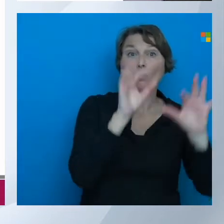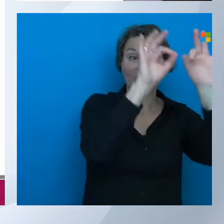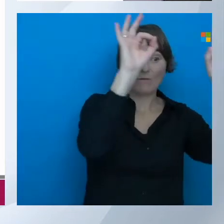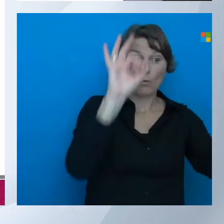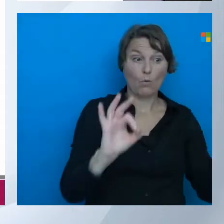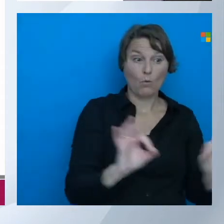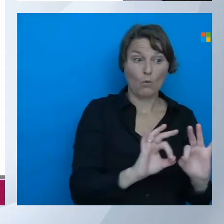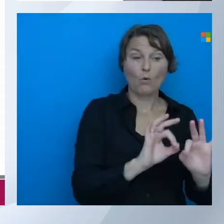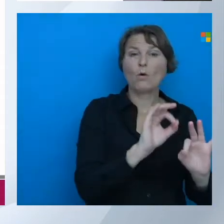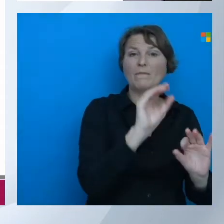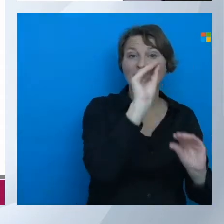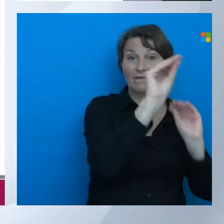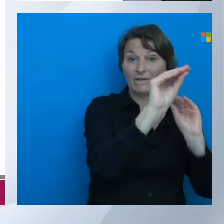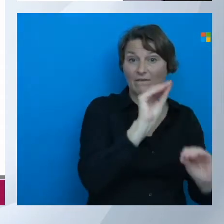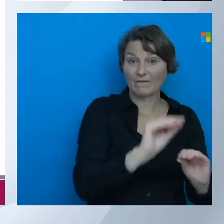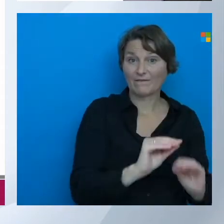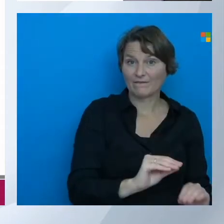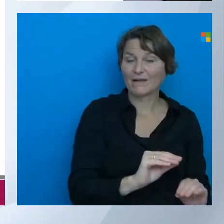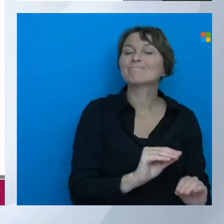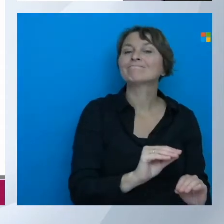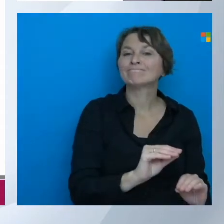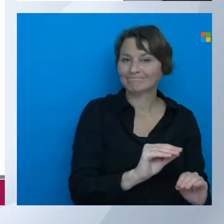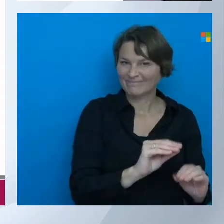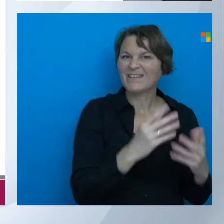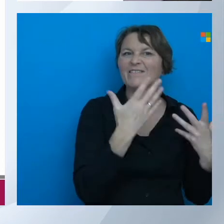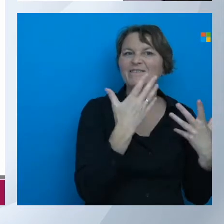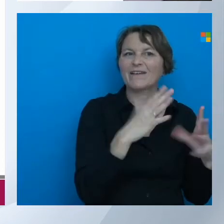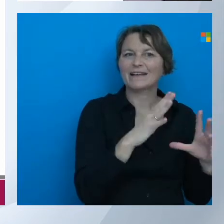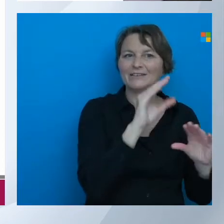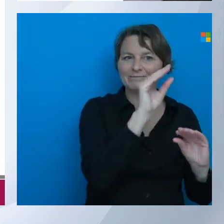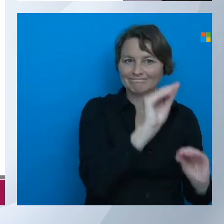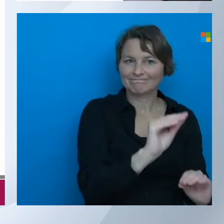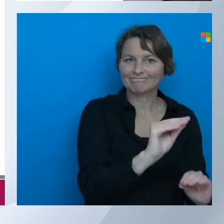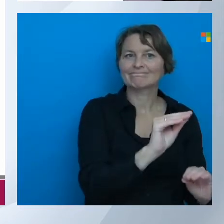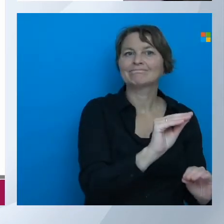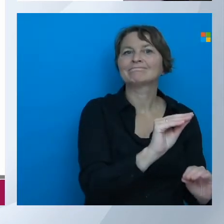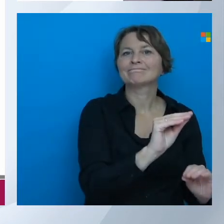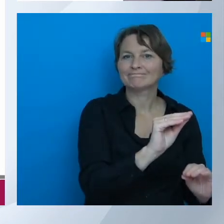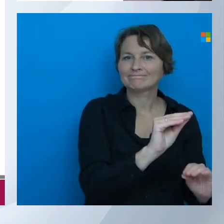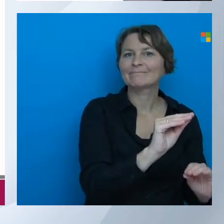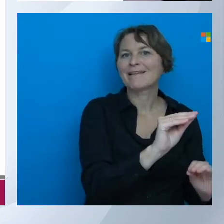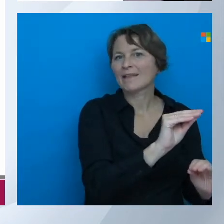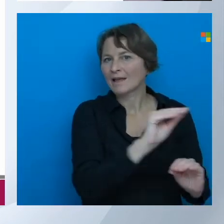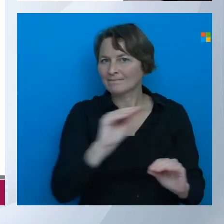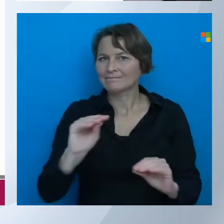file that already specifies the information as parameters.